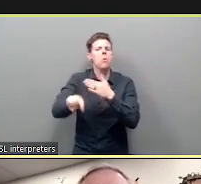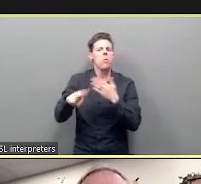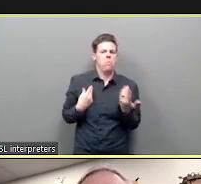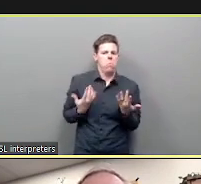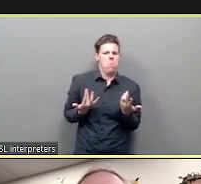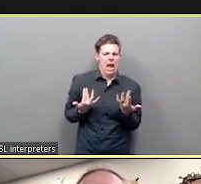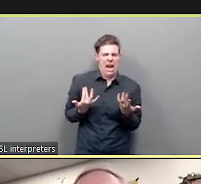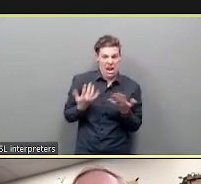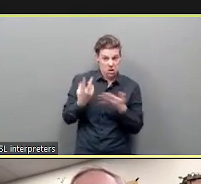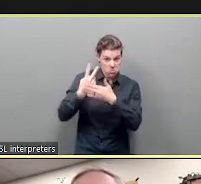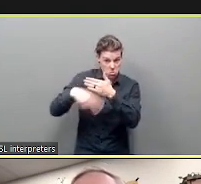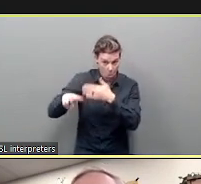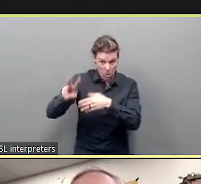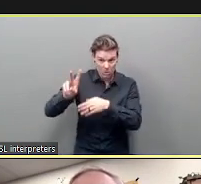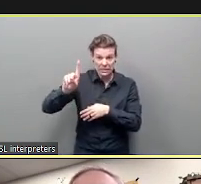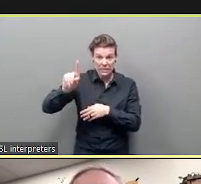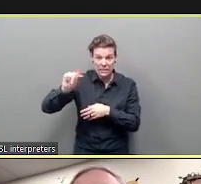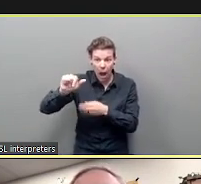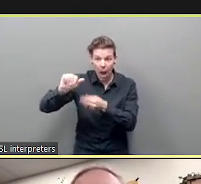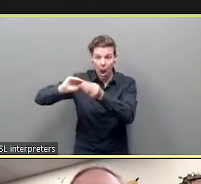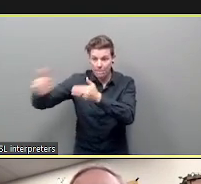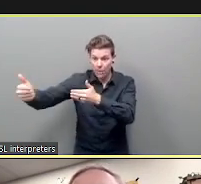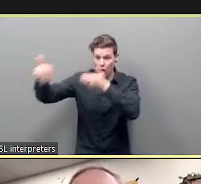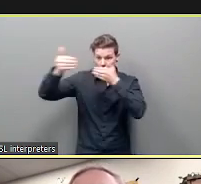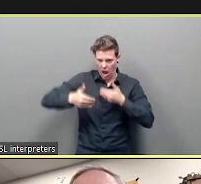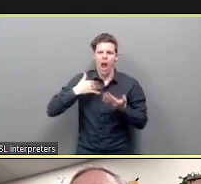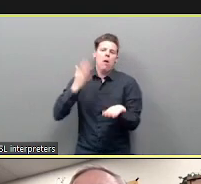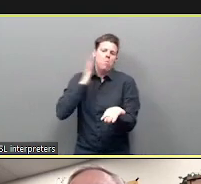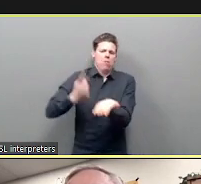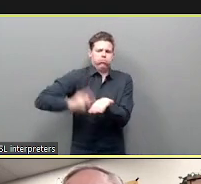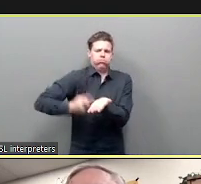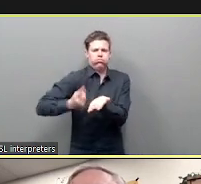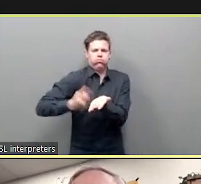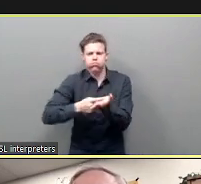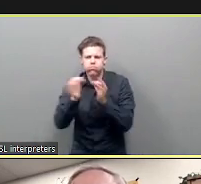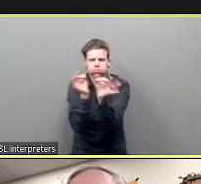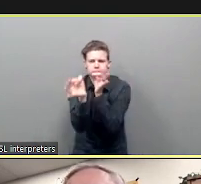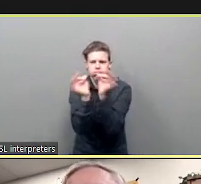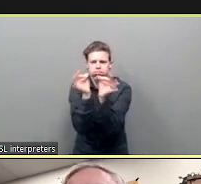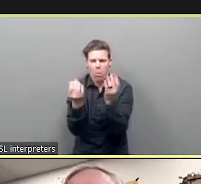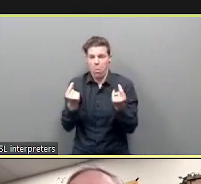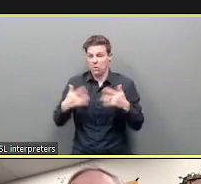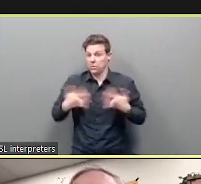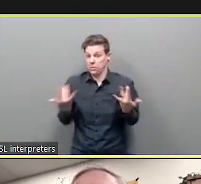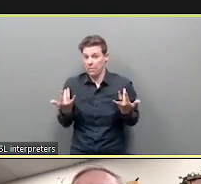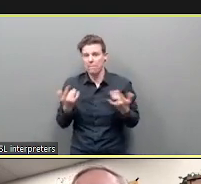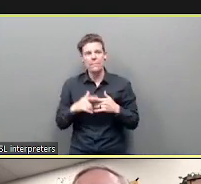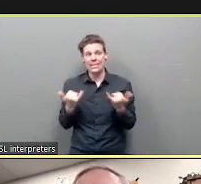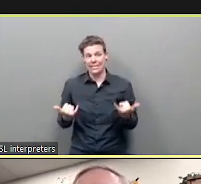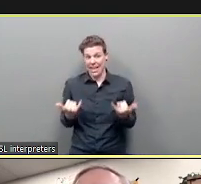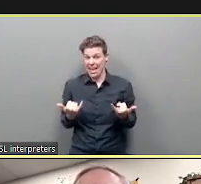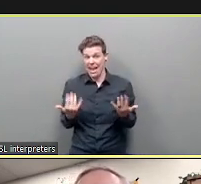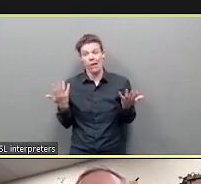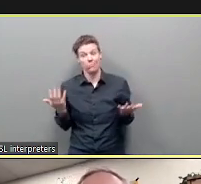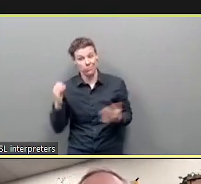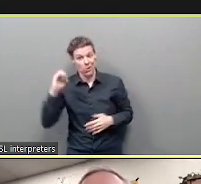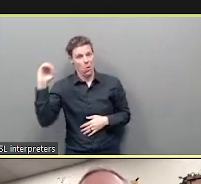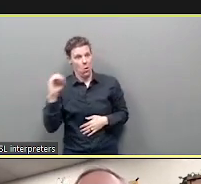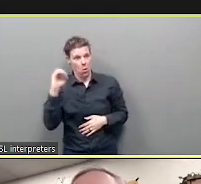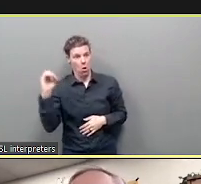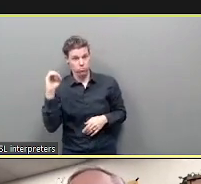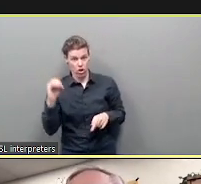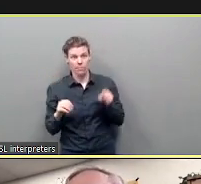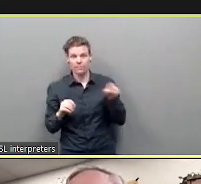our belt. You can see that the Omicron, the case curve, the gray one on the bottom right there,